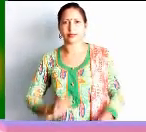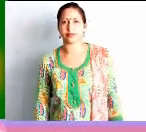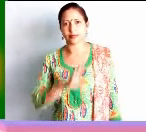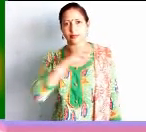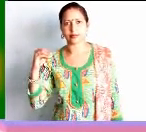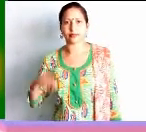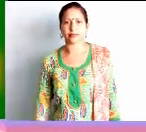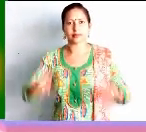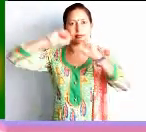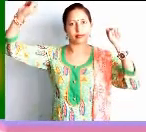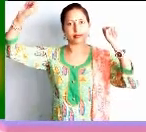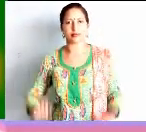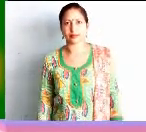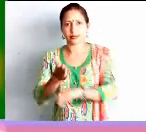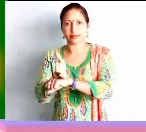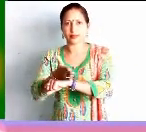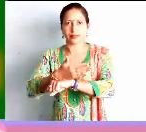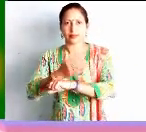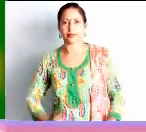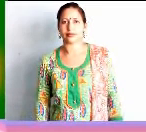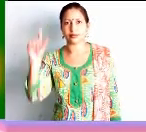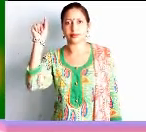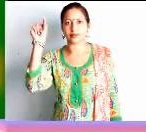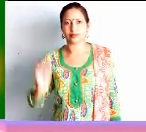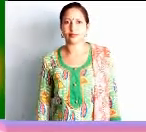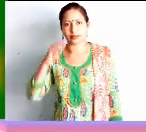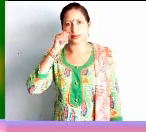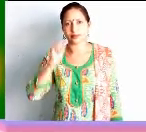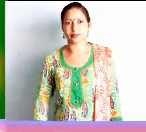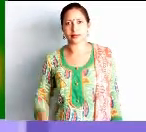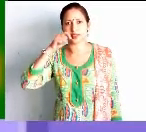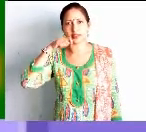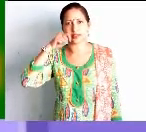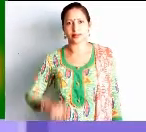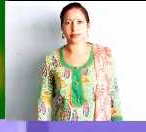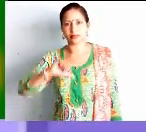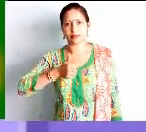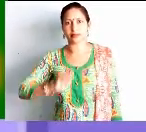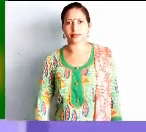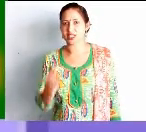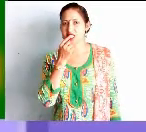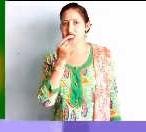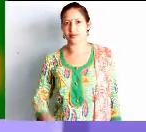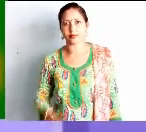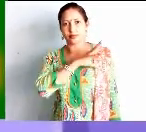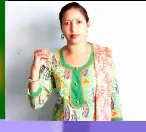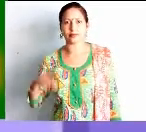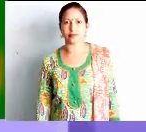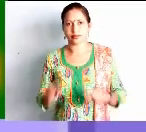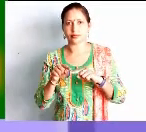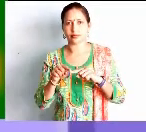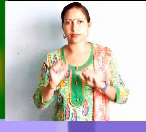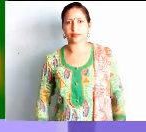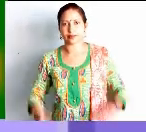bed early and rise early. This is Jack. This keeps his teeth clean.